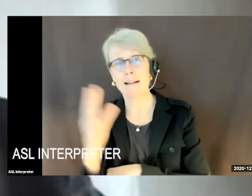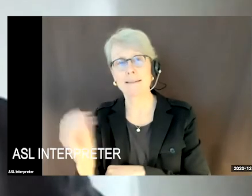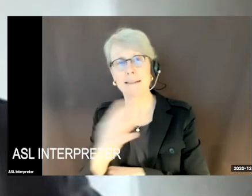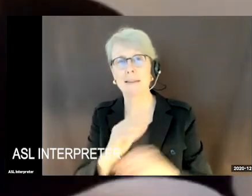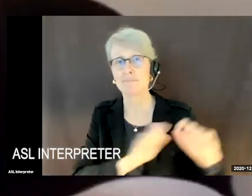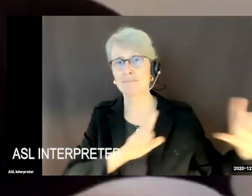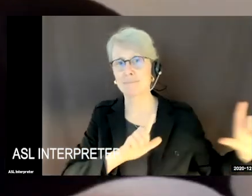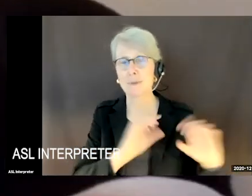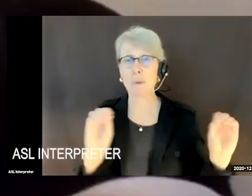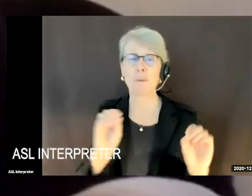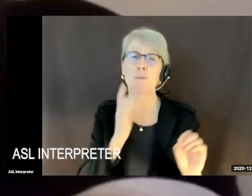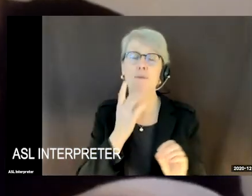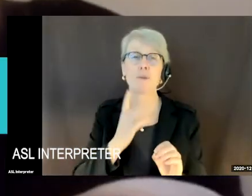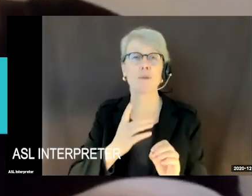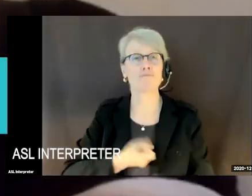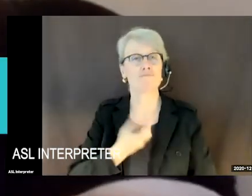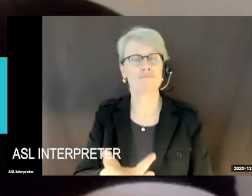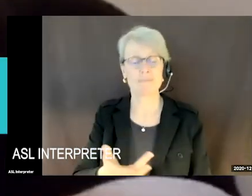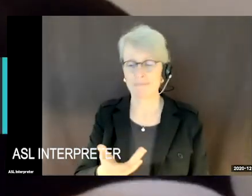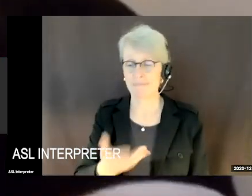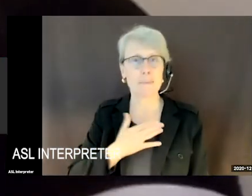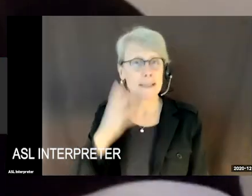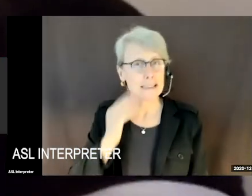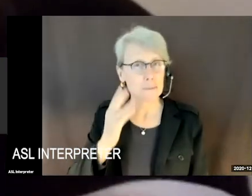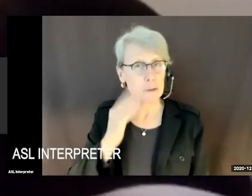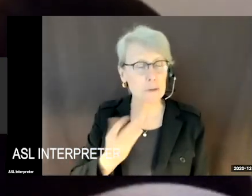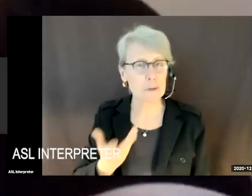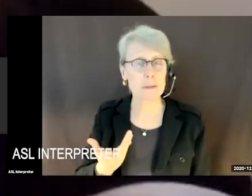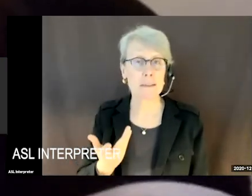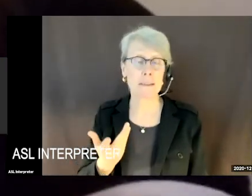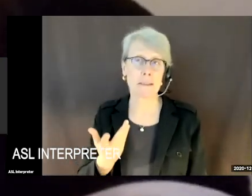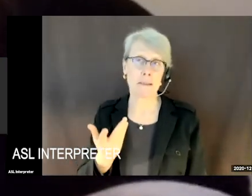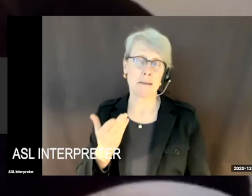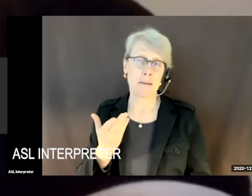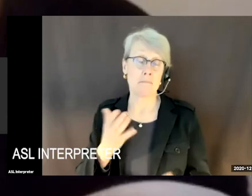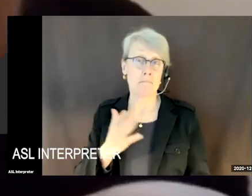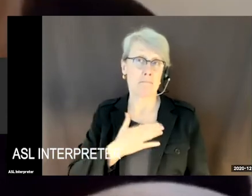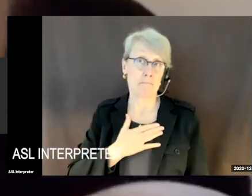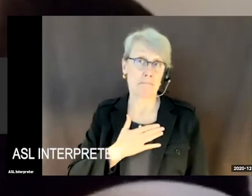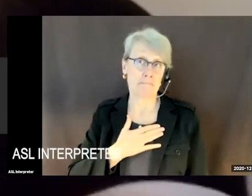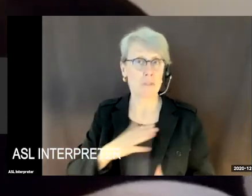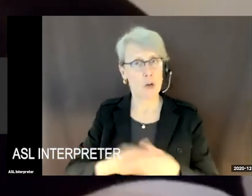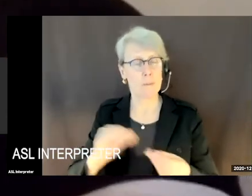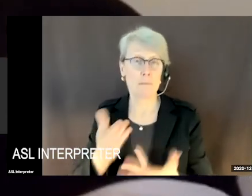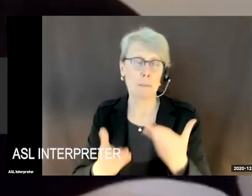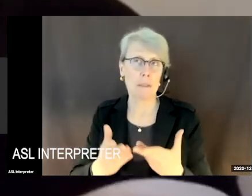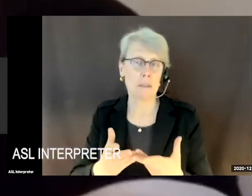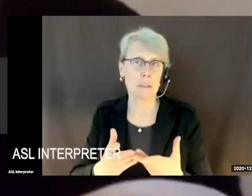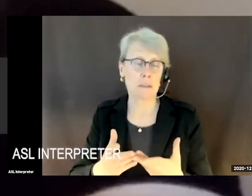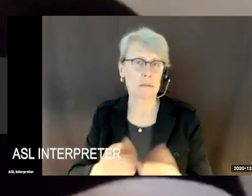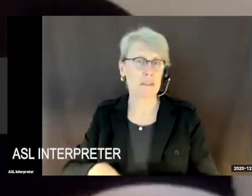Hi, everyone. I don't have a presentation, but I'm just going to speak to you from my experience. I hope I